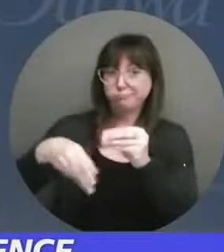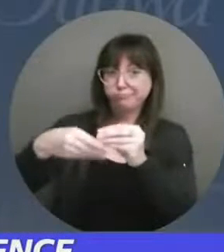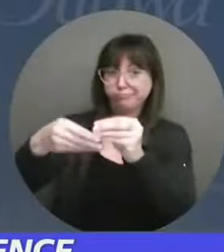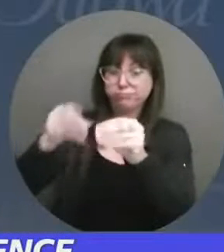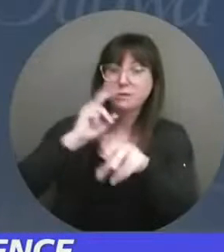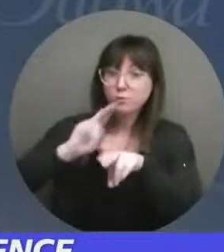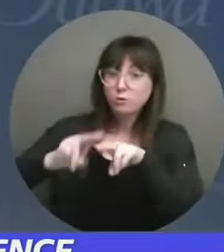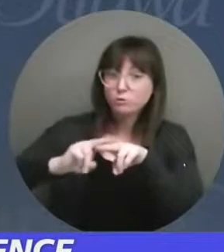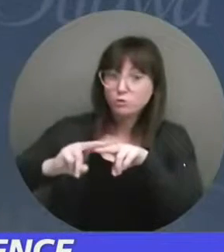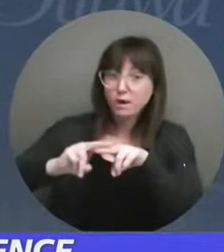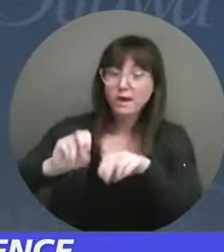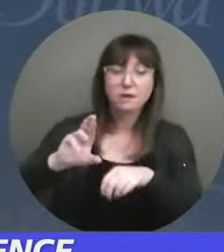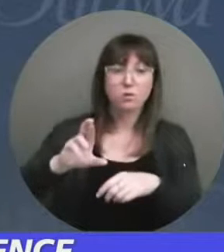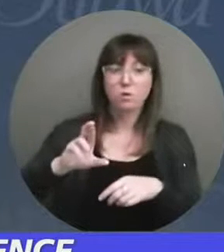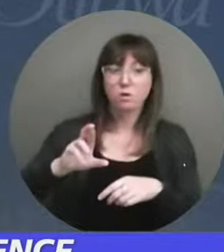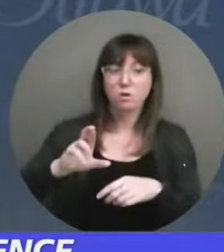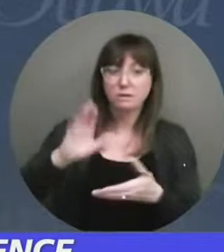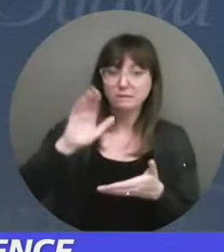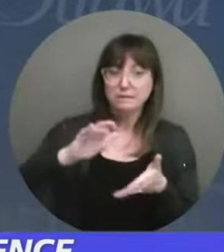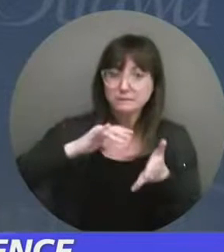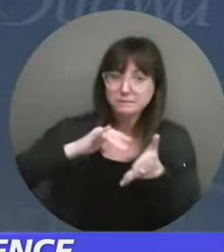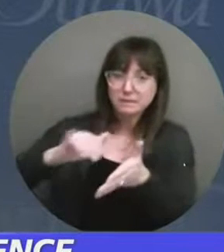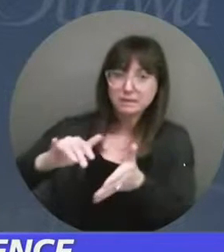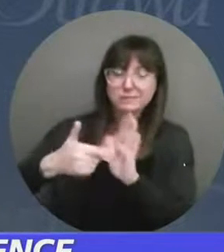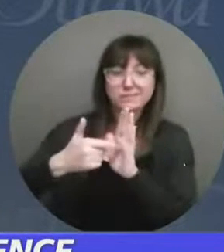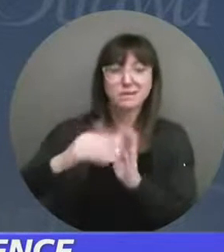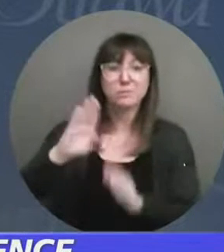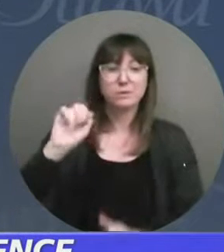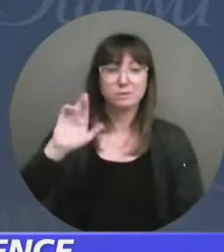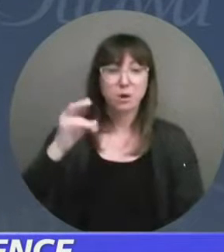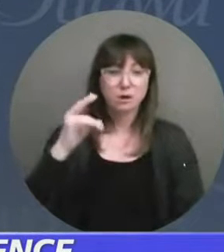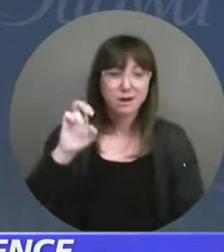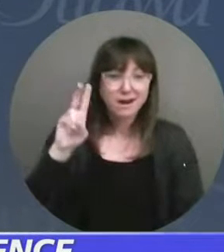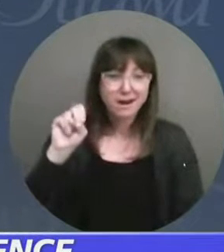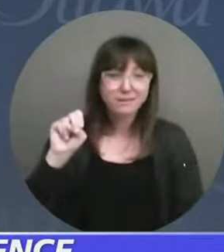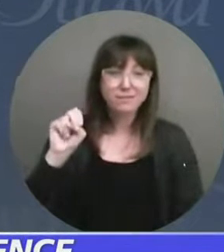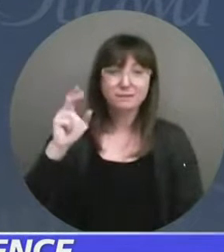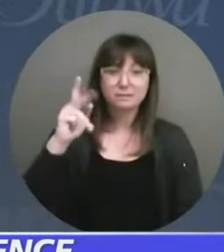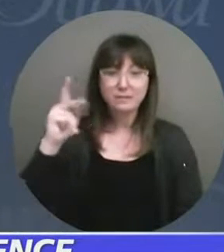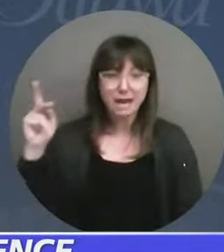of LRT out to places like Barrhaven and Canada in the long term?